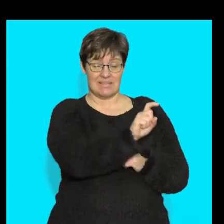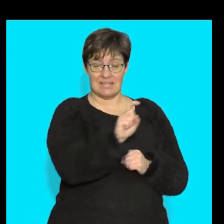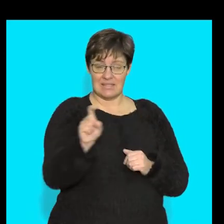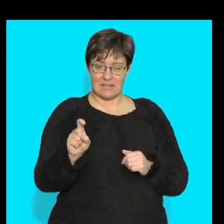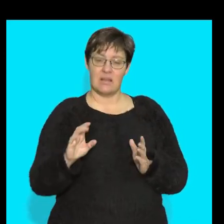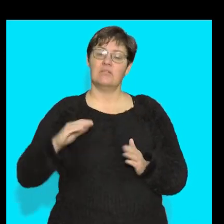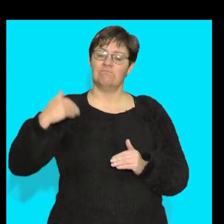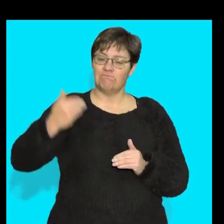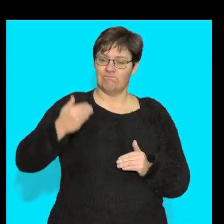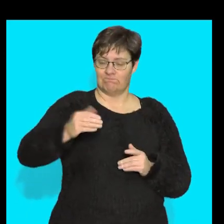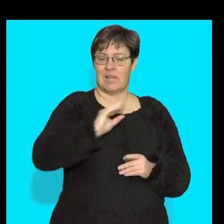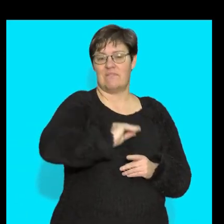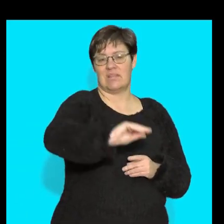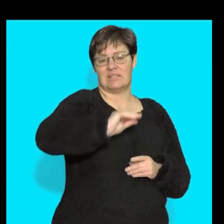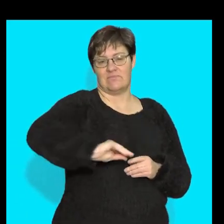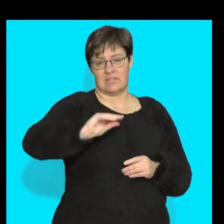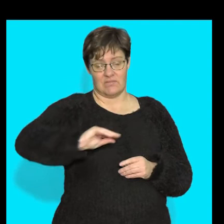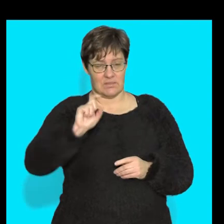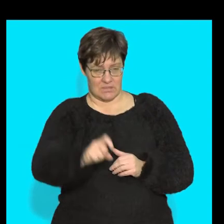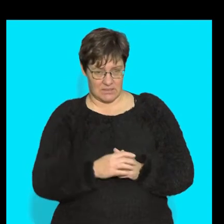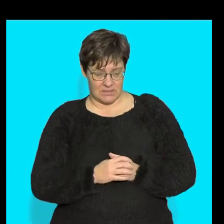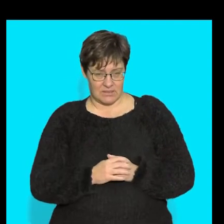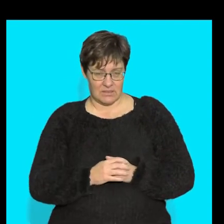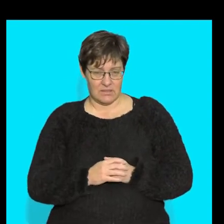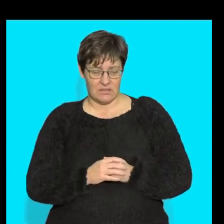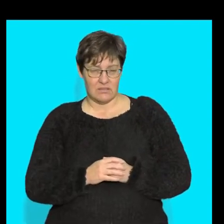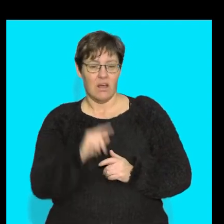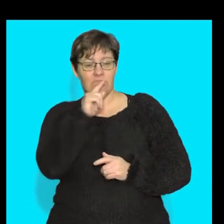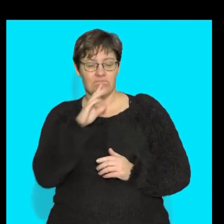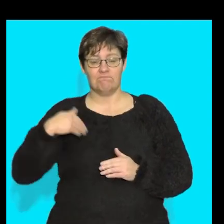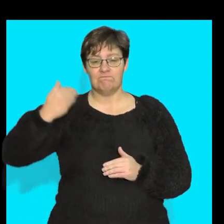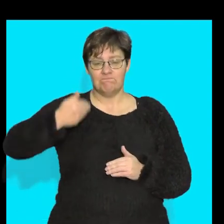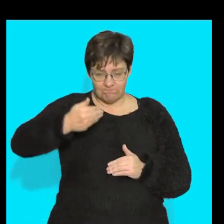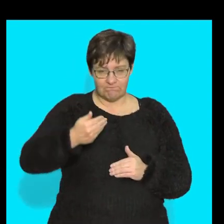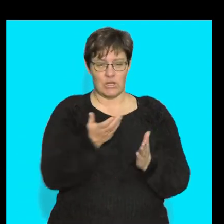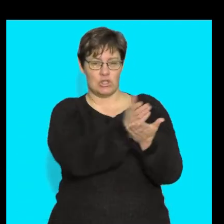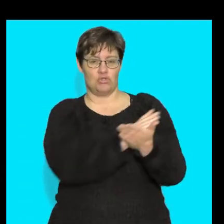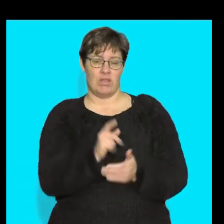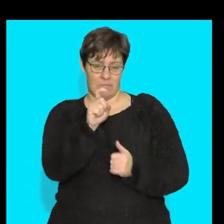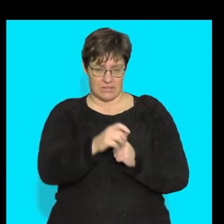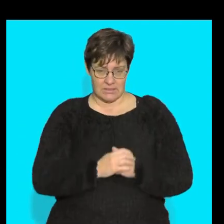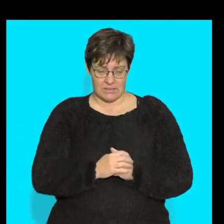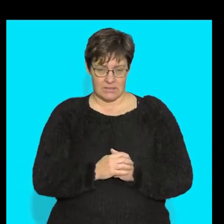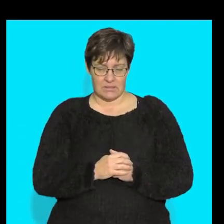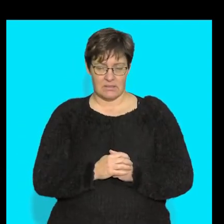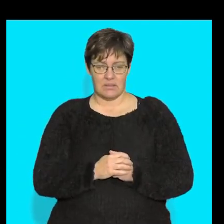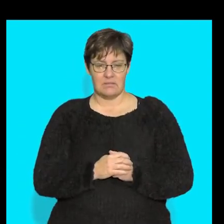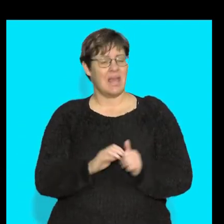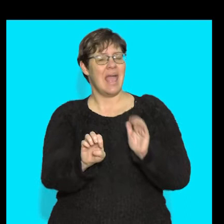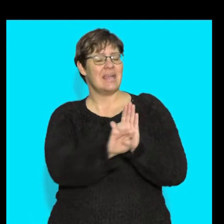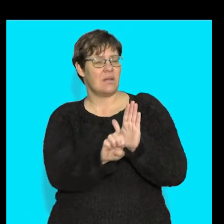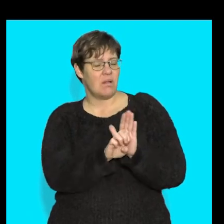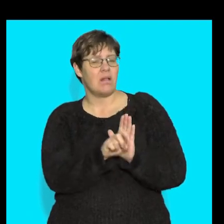regular investments that are shared at different intervals, right? So this is an example where people